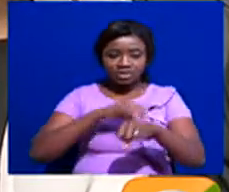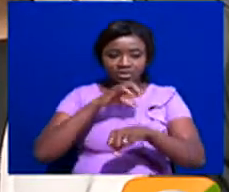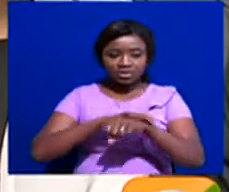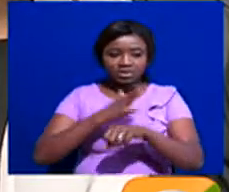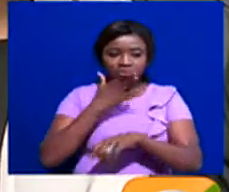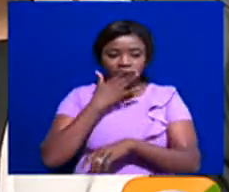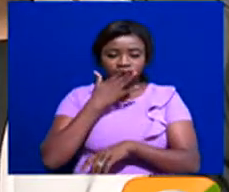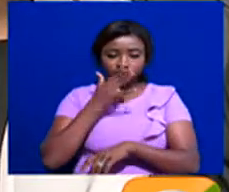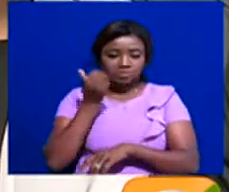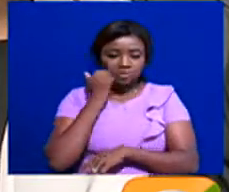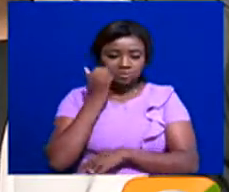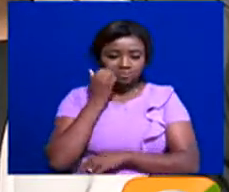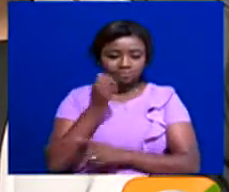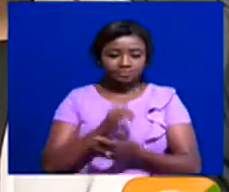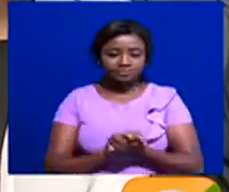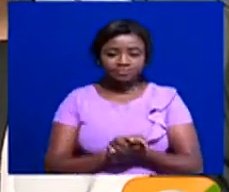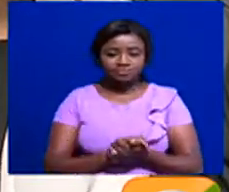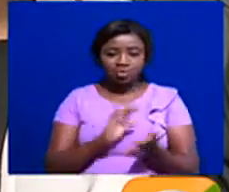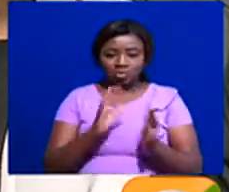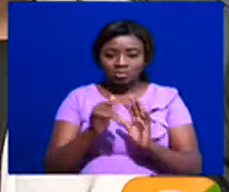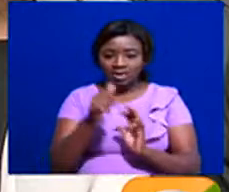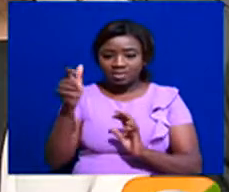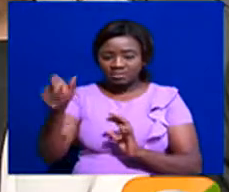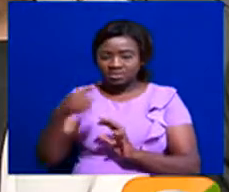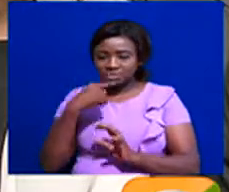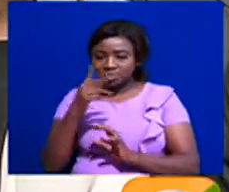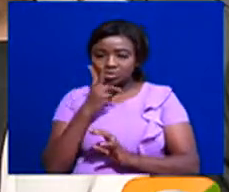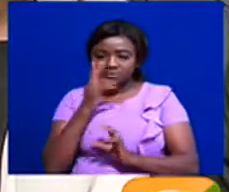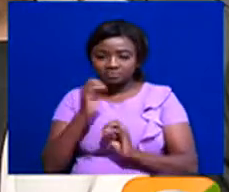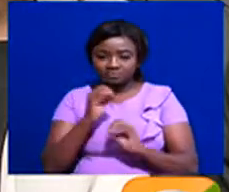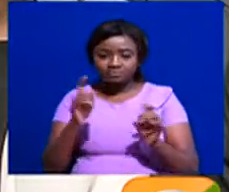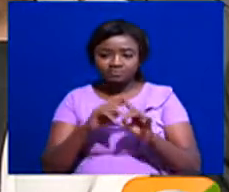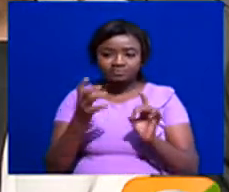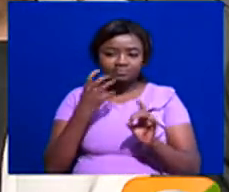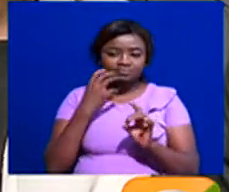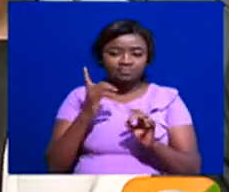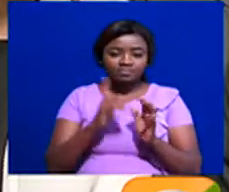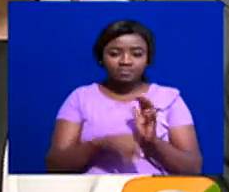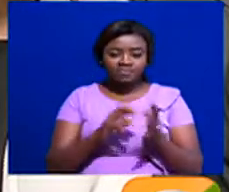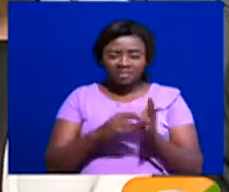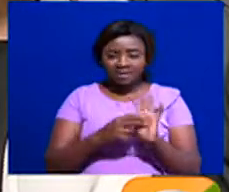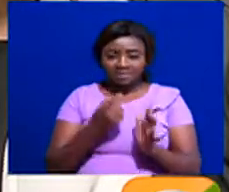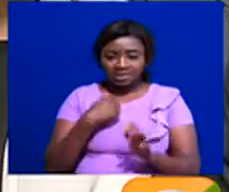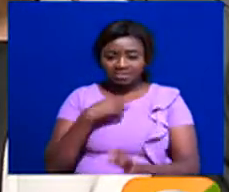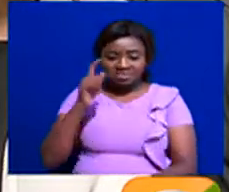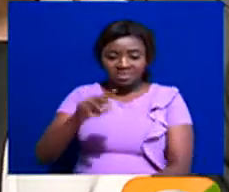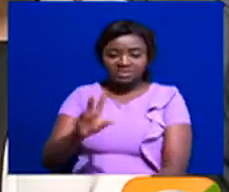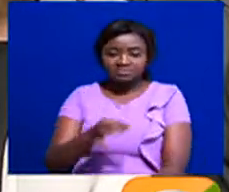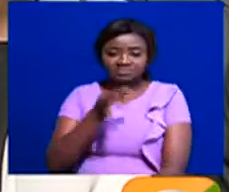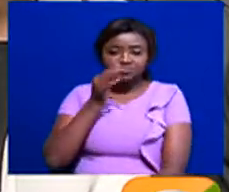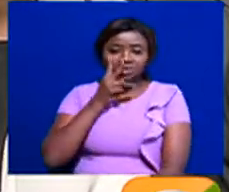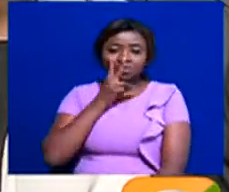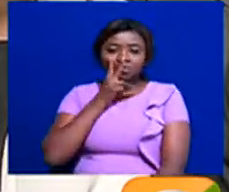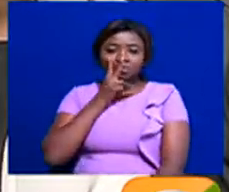not smoke. Now the sad bit about all this is you do not have to be a direct smoker of